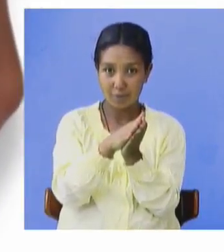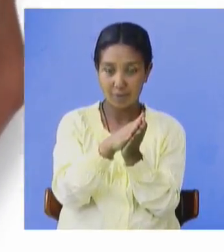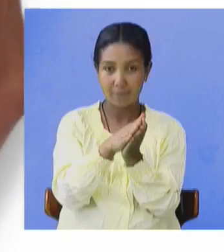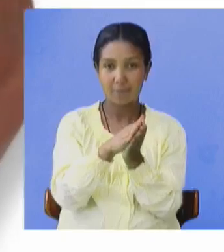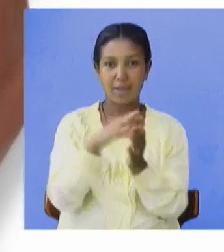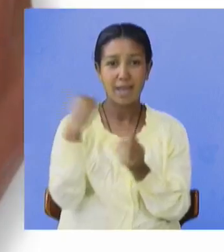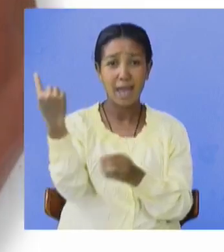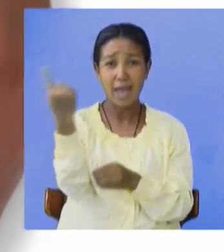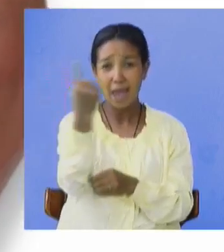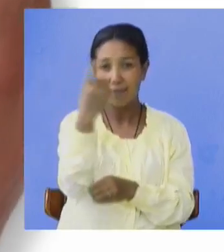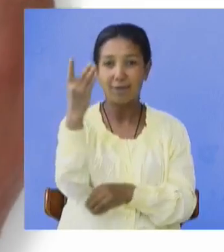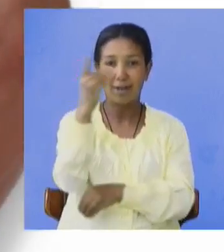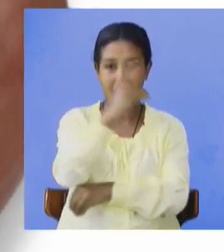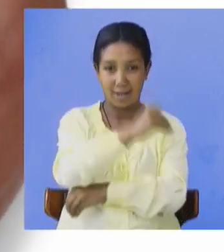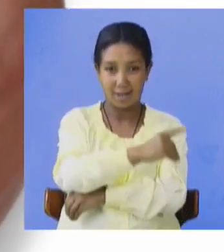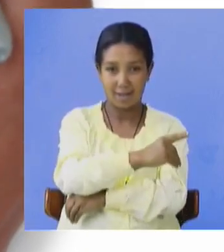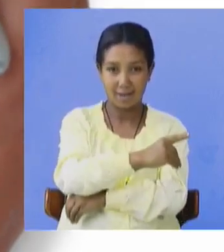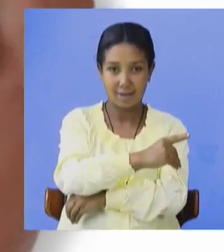every day.